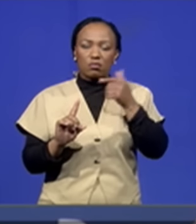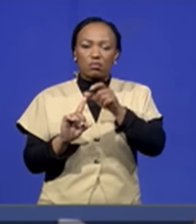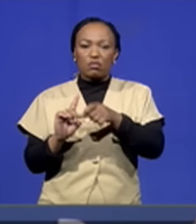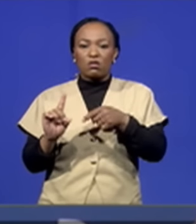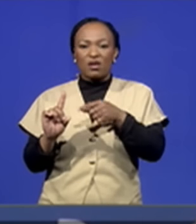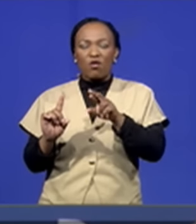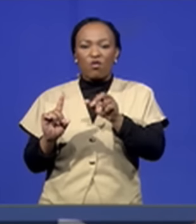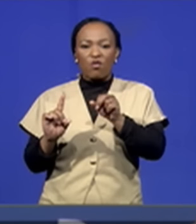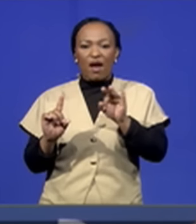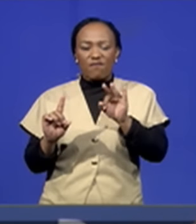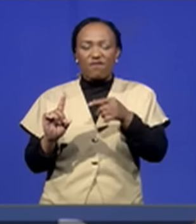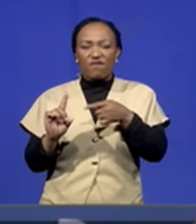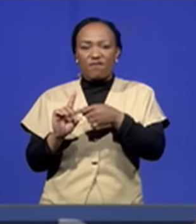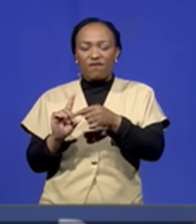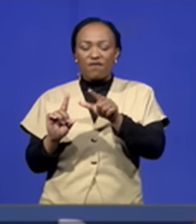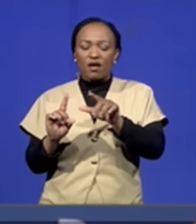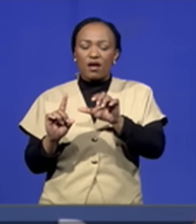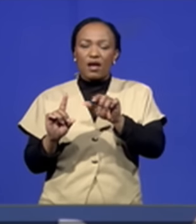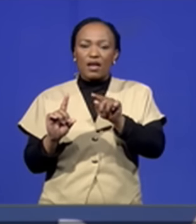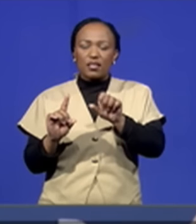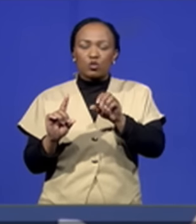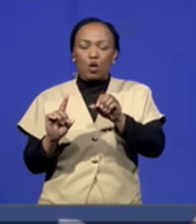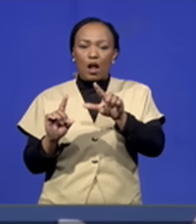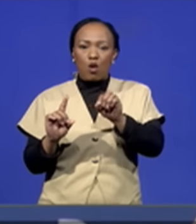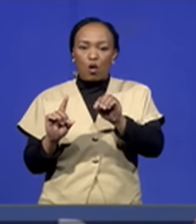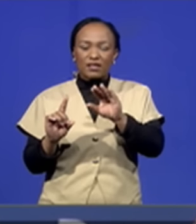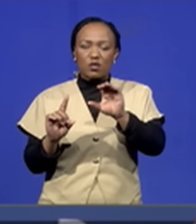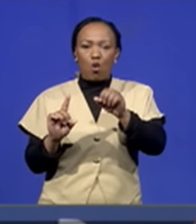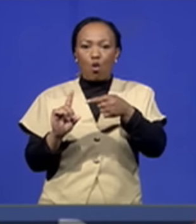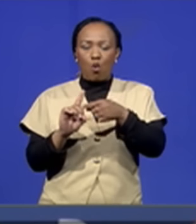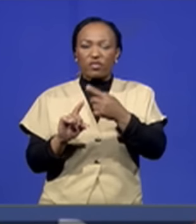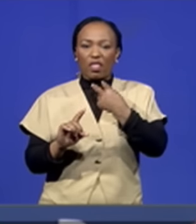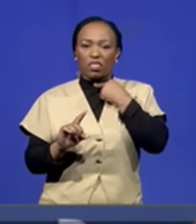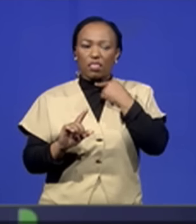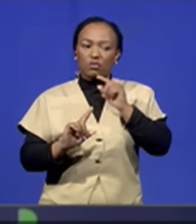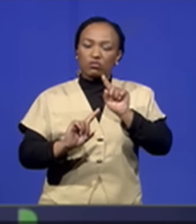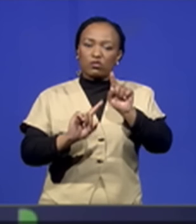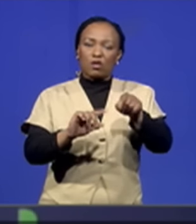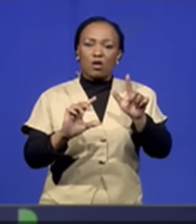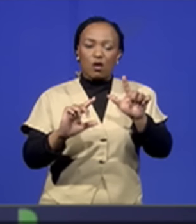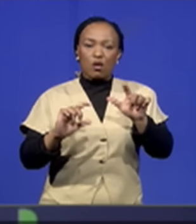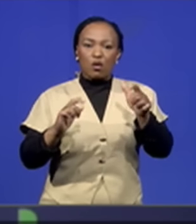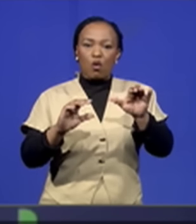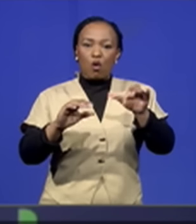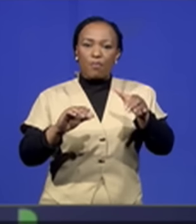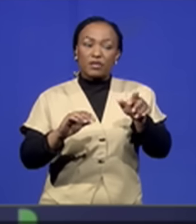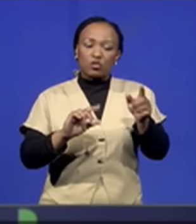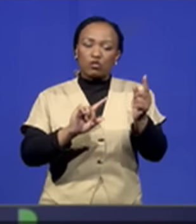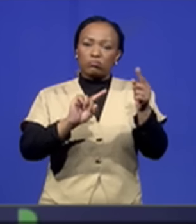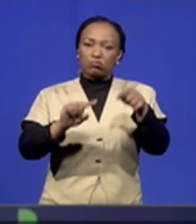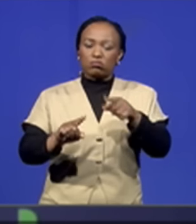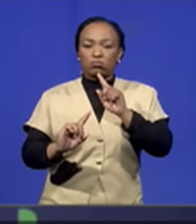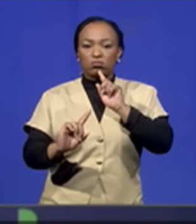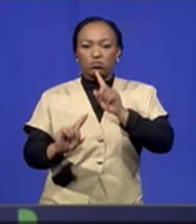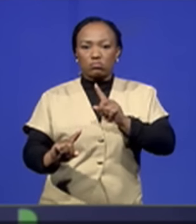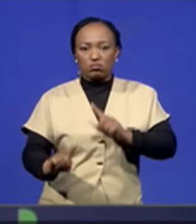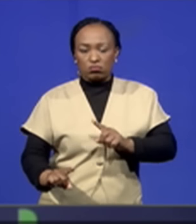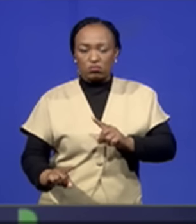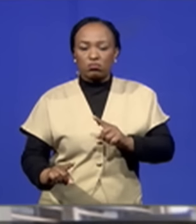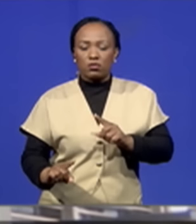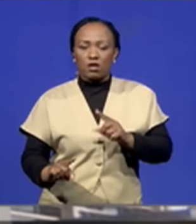RAF Collins Letswalo ka ntlha ya go palelwa ga gagwe ke go tlhagelela fa pele ga komiti go tsibogela taelo molao e rebotsweng